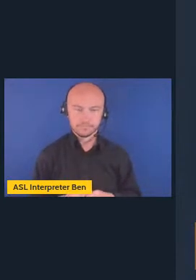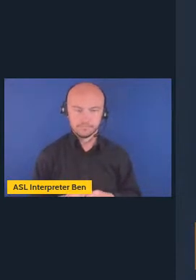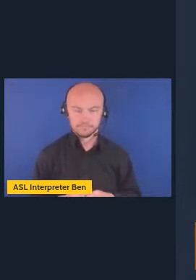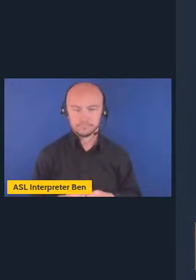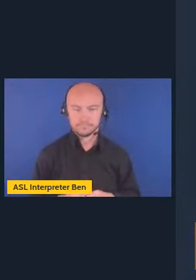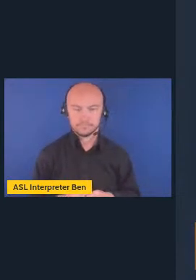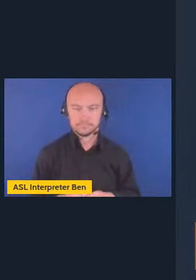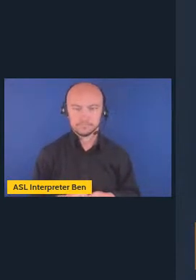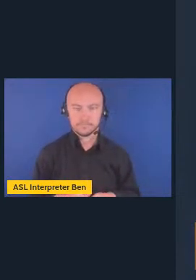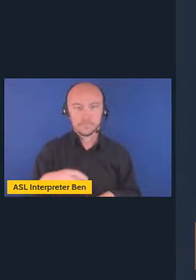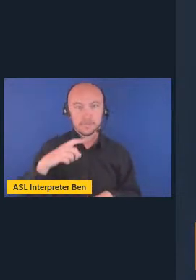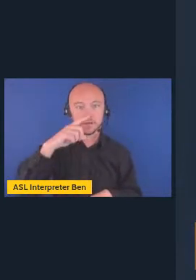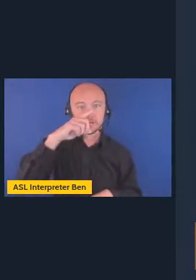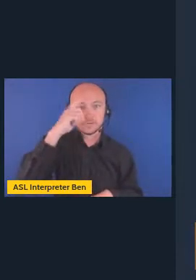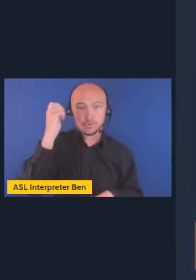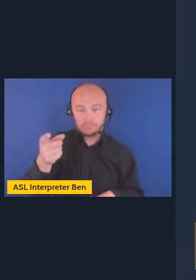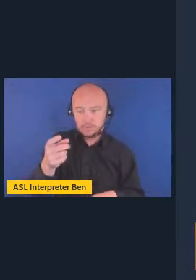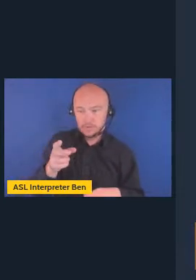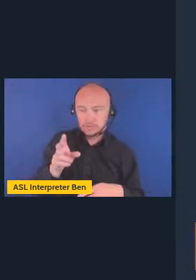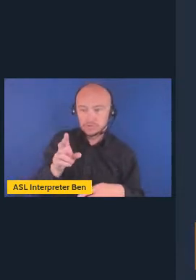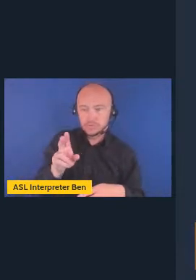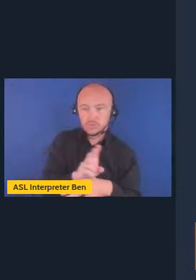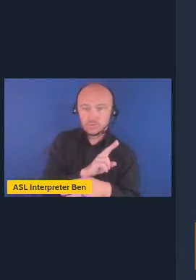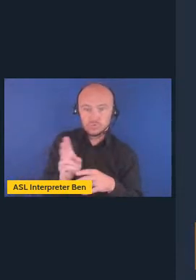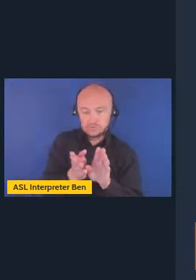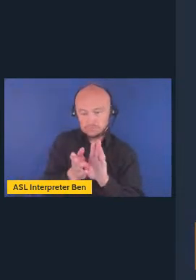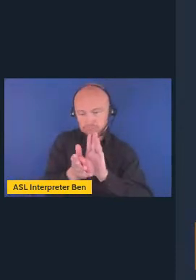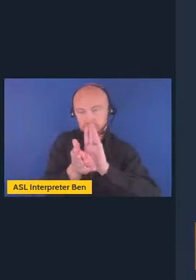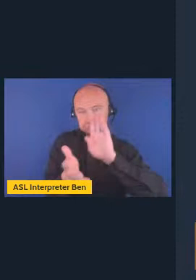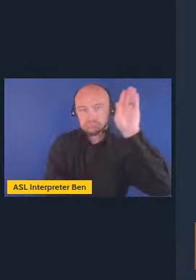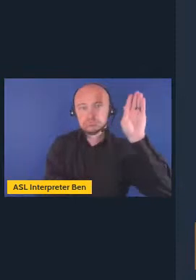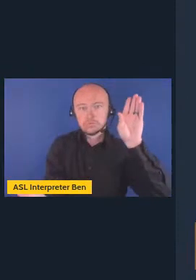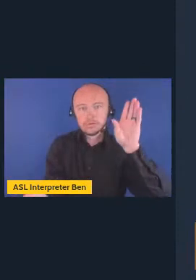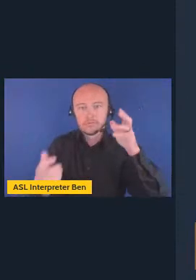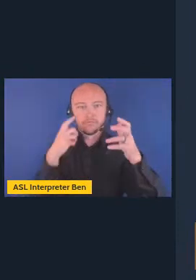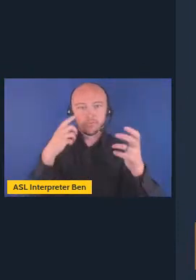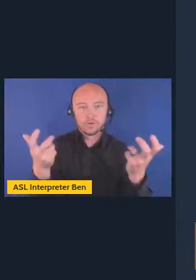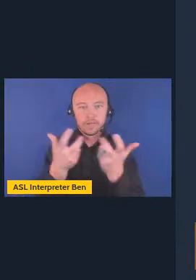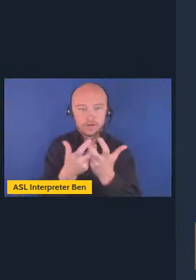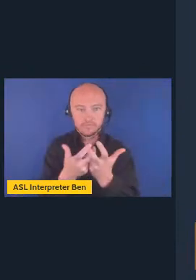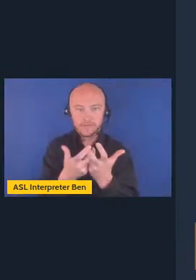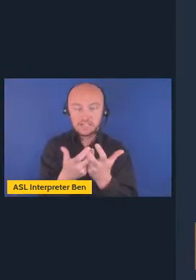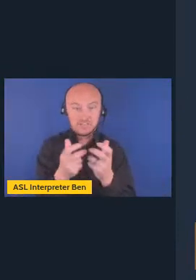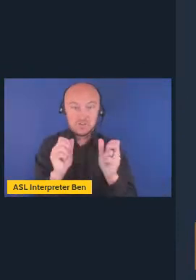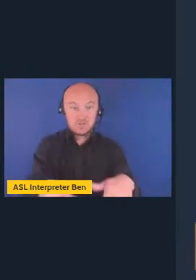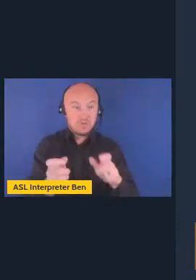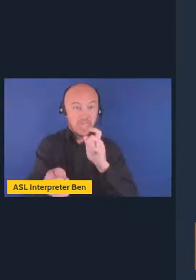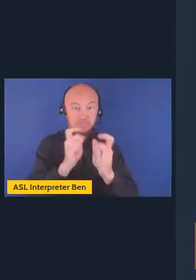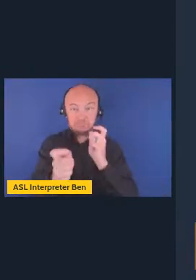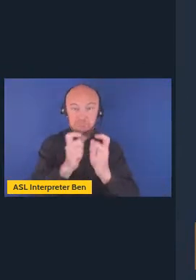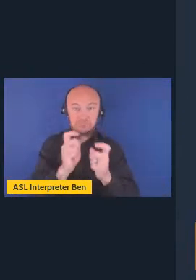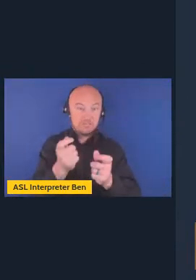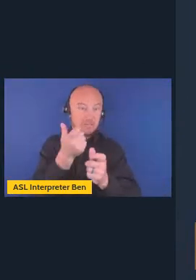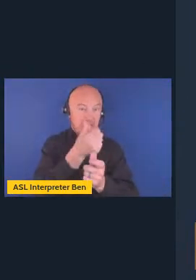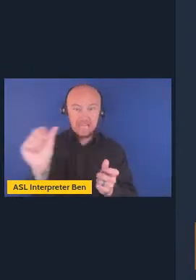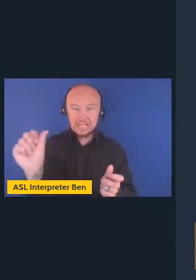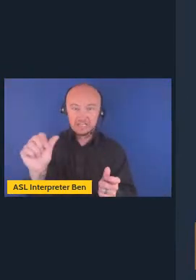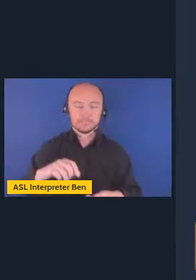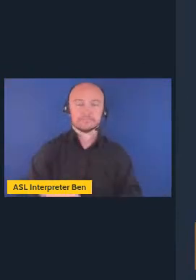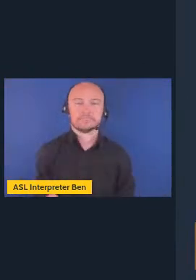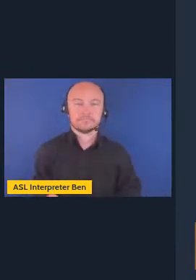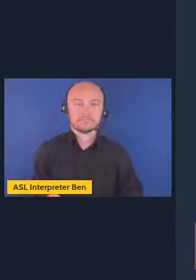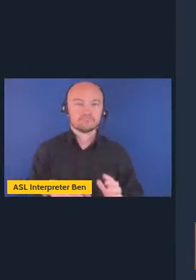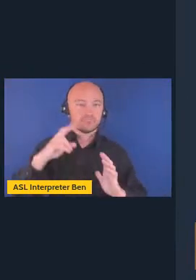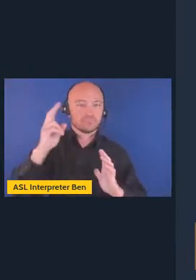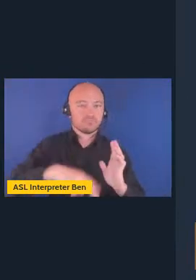But because you are using a general purpose programming interface, you really can do anything. For example, you could read an